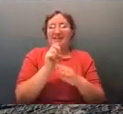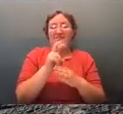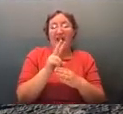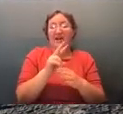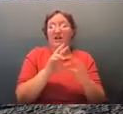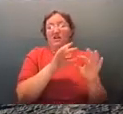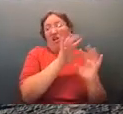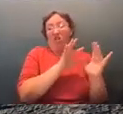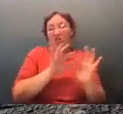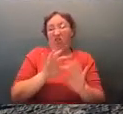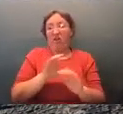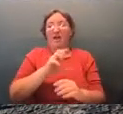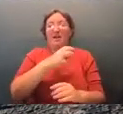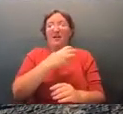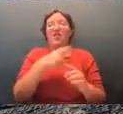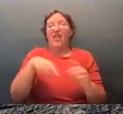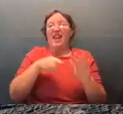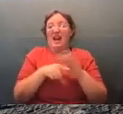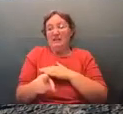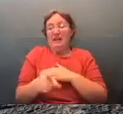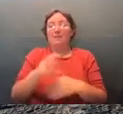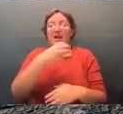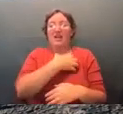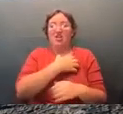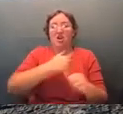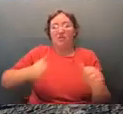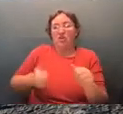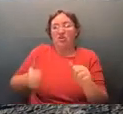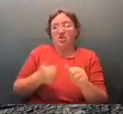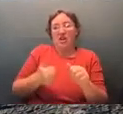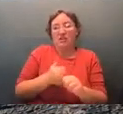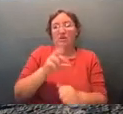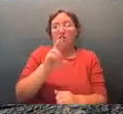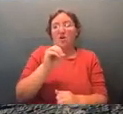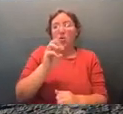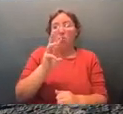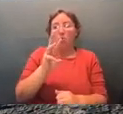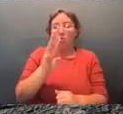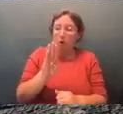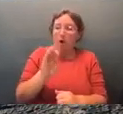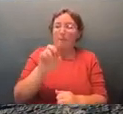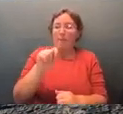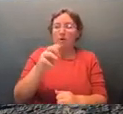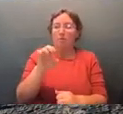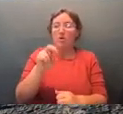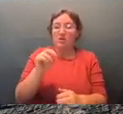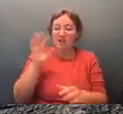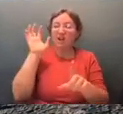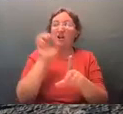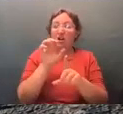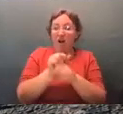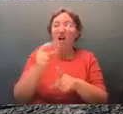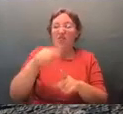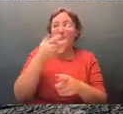by a sheriff called Robert Morrison. He ended up encountering these convicts in the back of the lake and